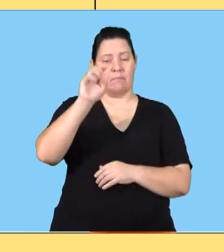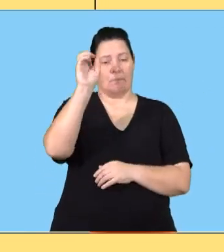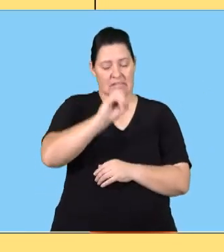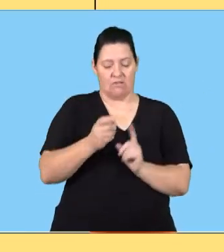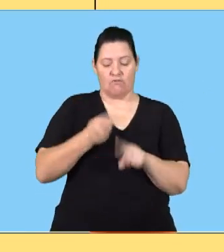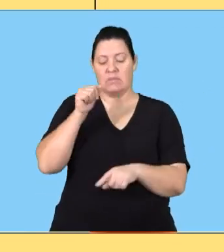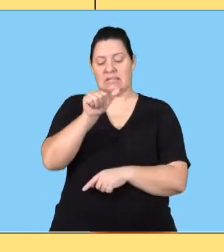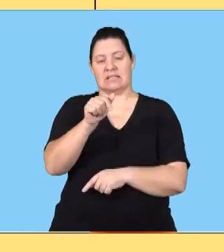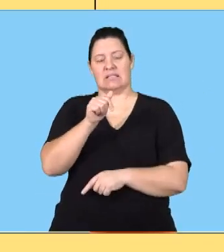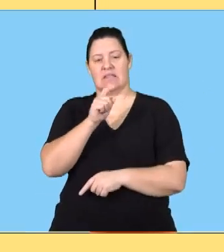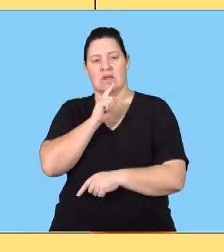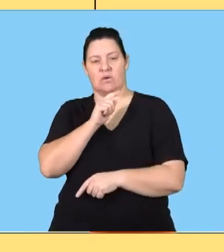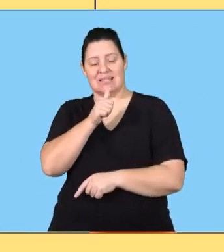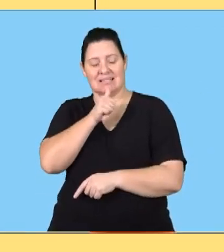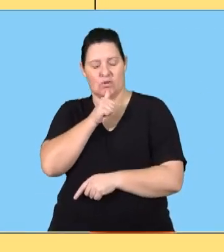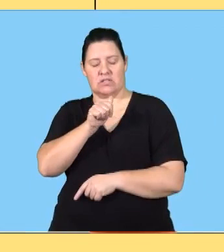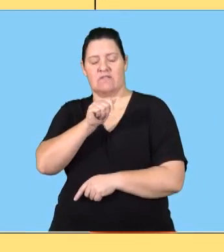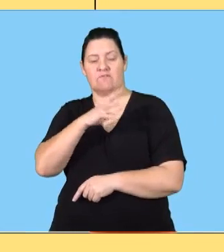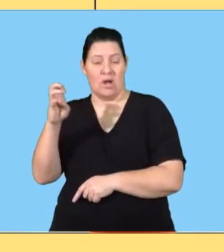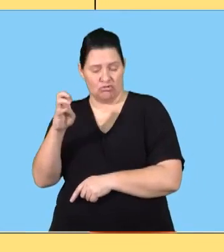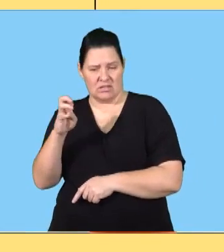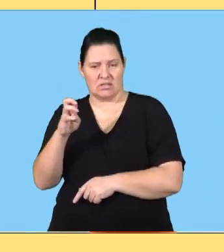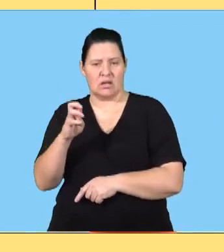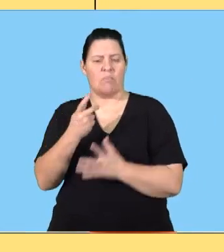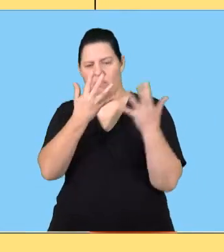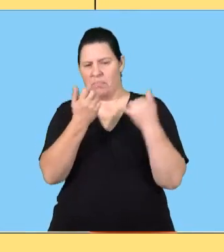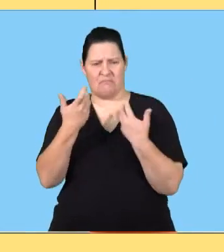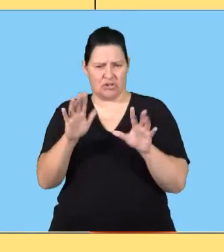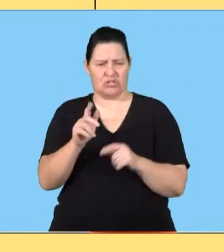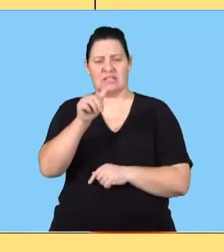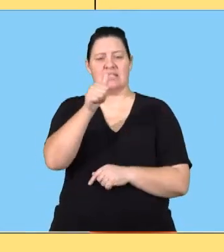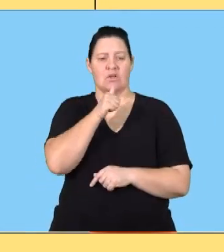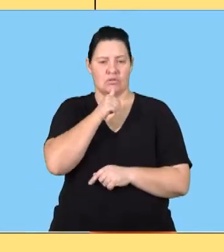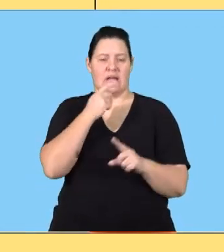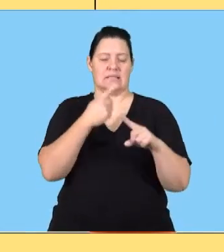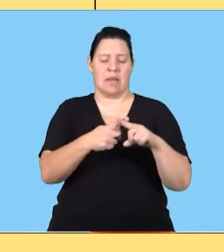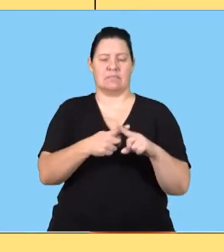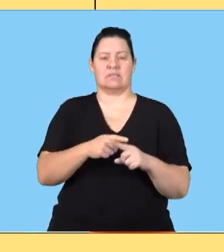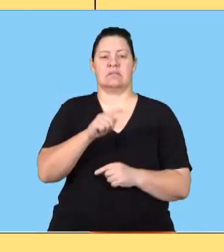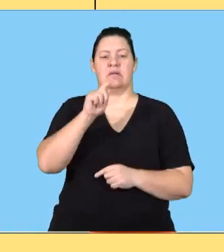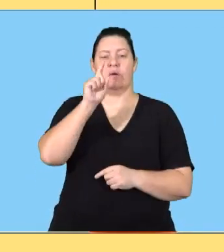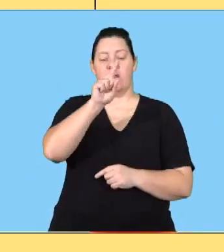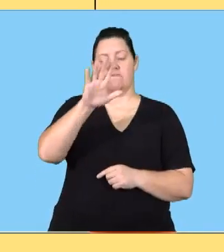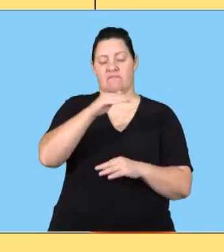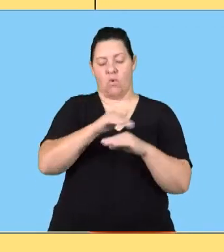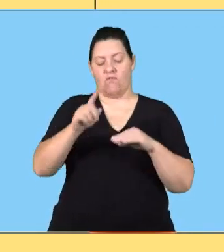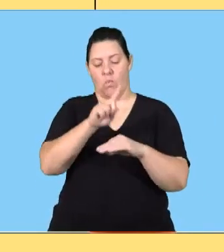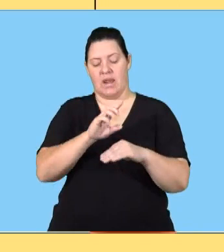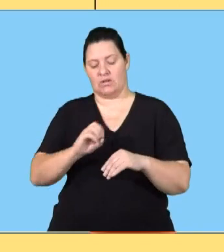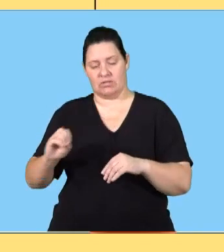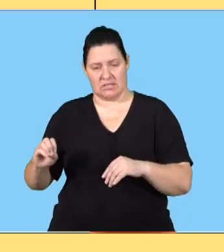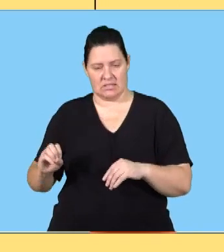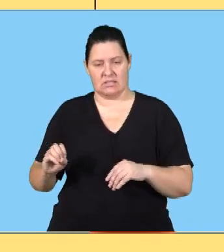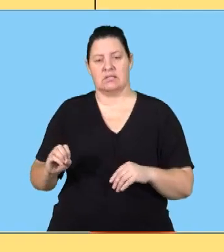of 6,400, we have done that earlier on, where you say 6,400 multiply by